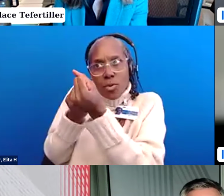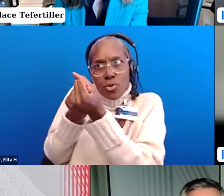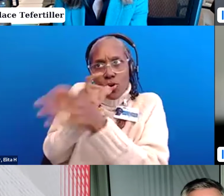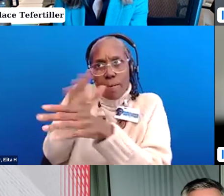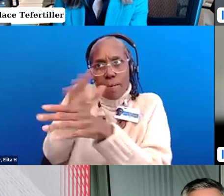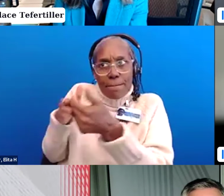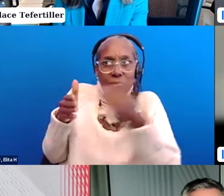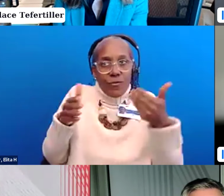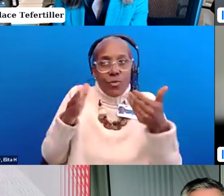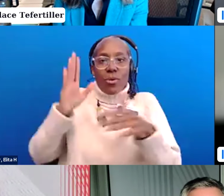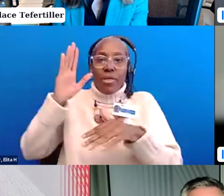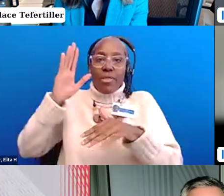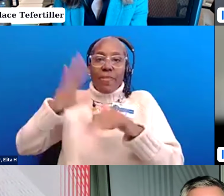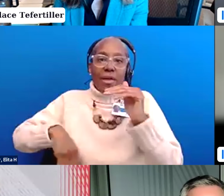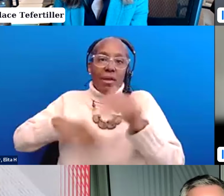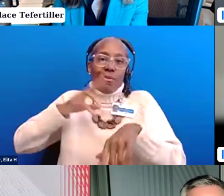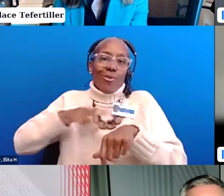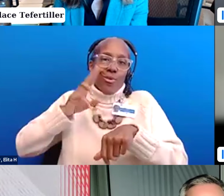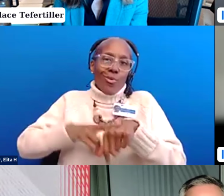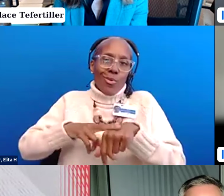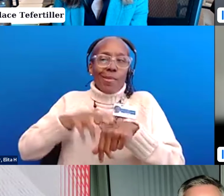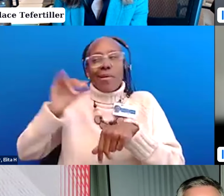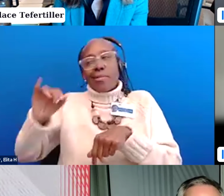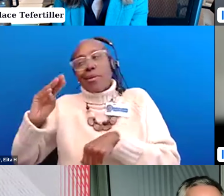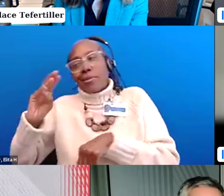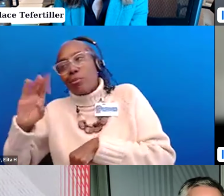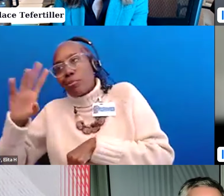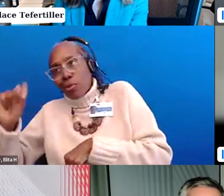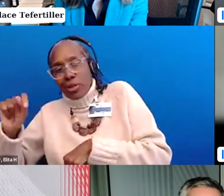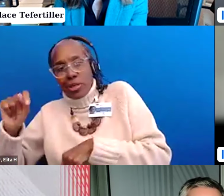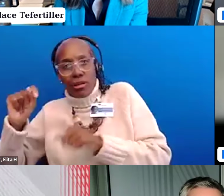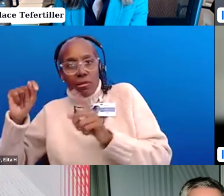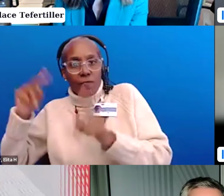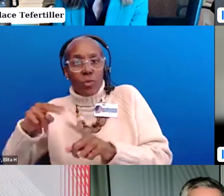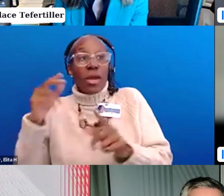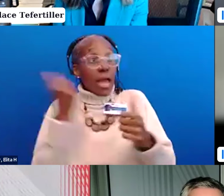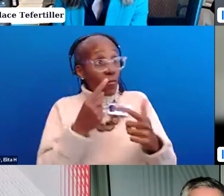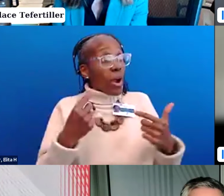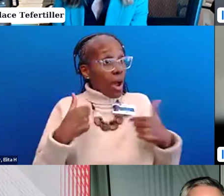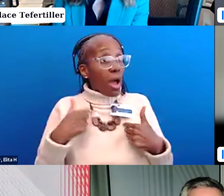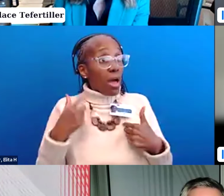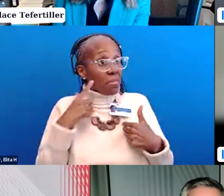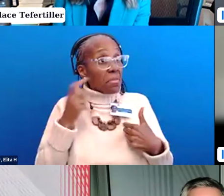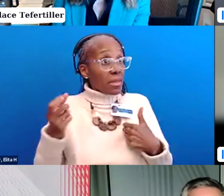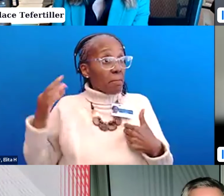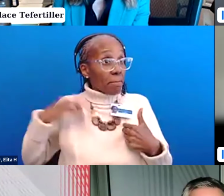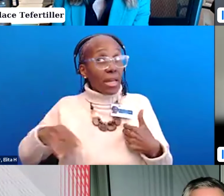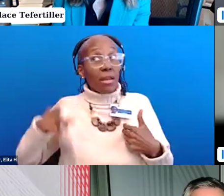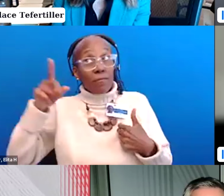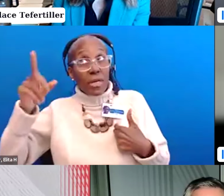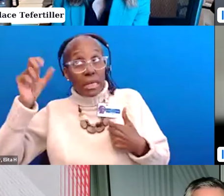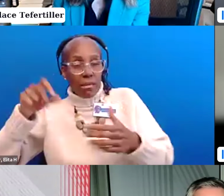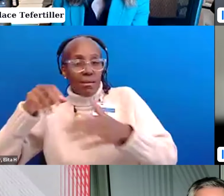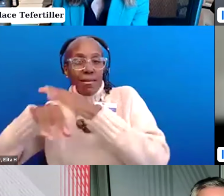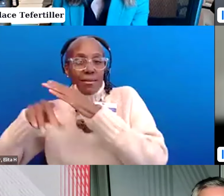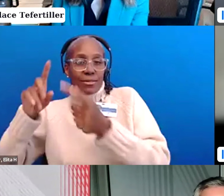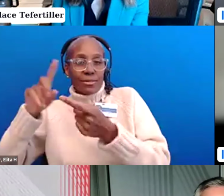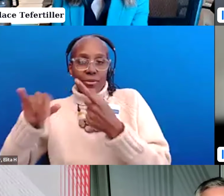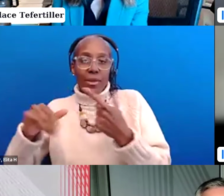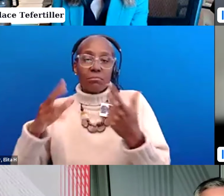be working on from a market access perspective, so that everyone who thinks they can benefit from the therapy will indeed have access to